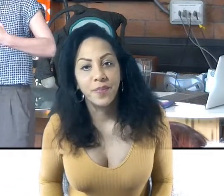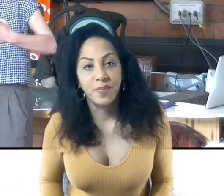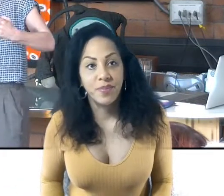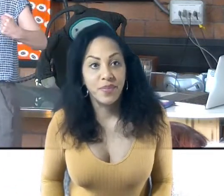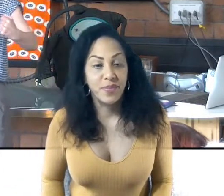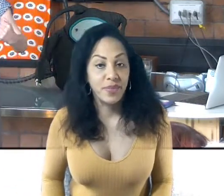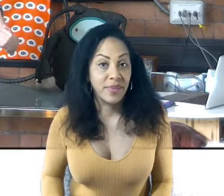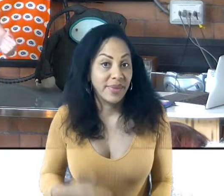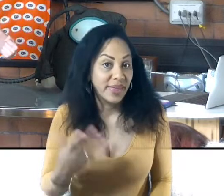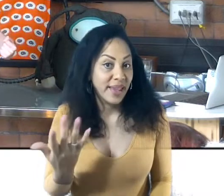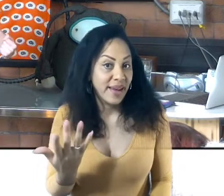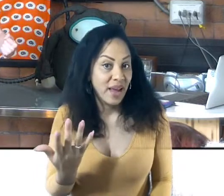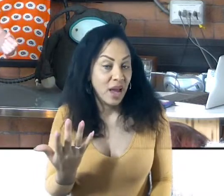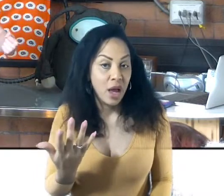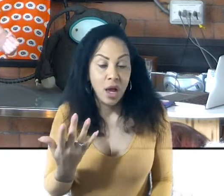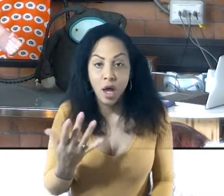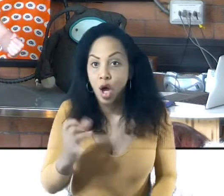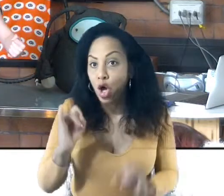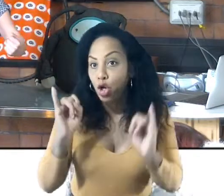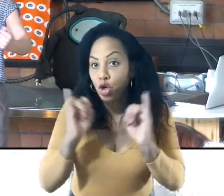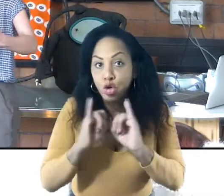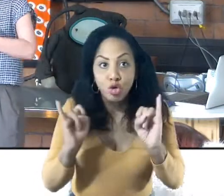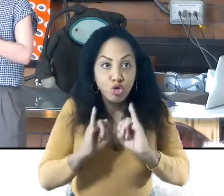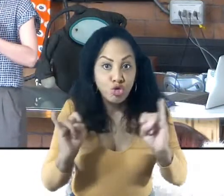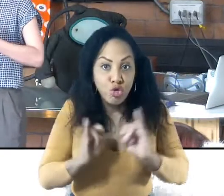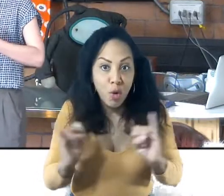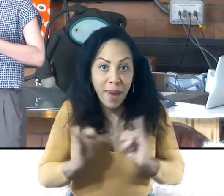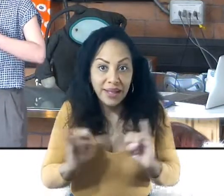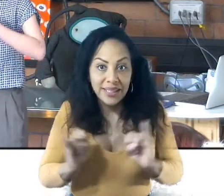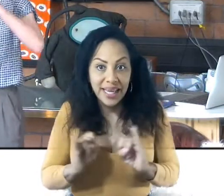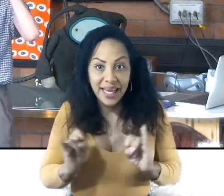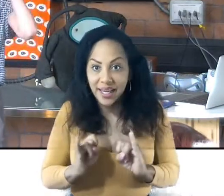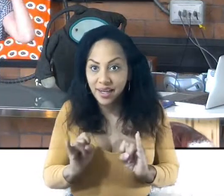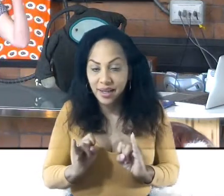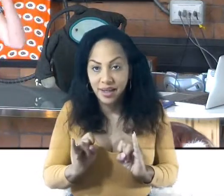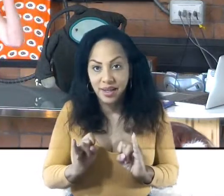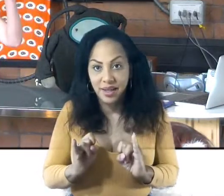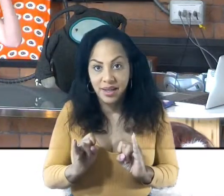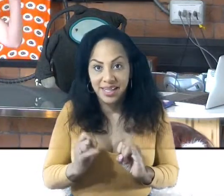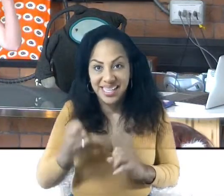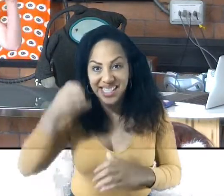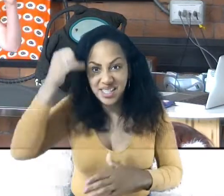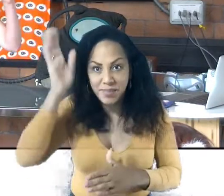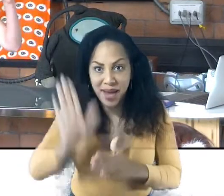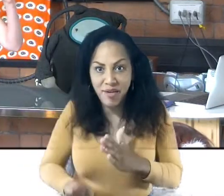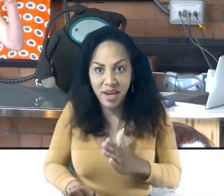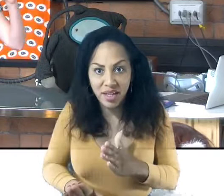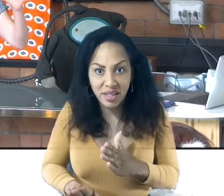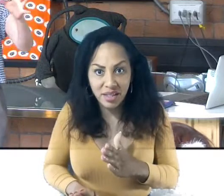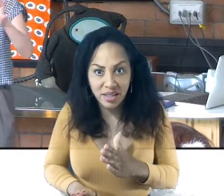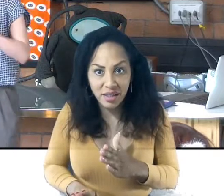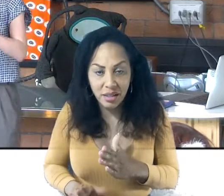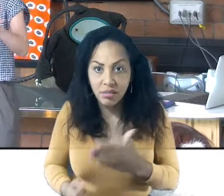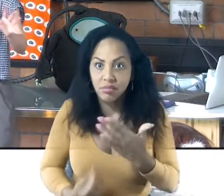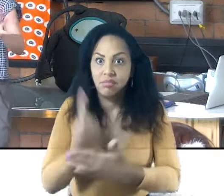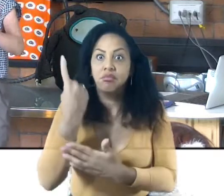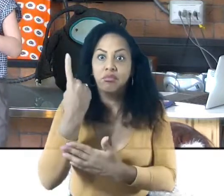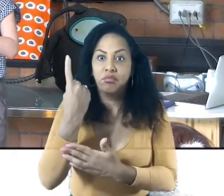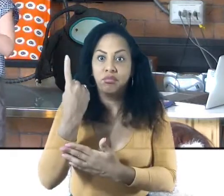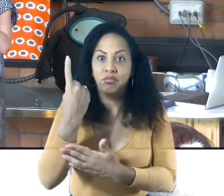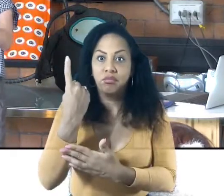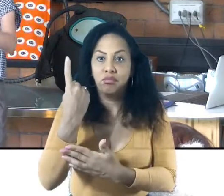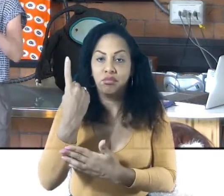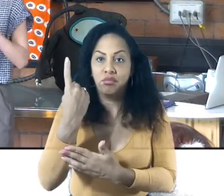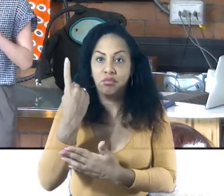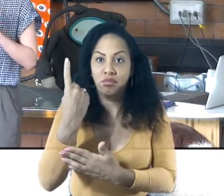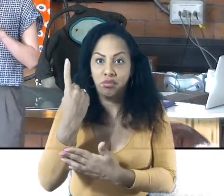traumatic experience can do that same thing. So you're in one place, but still suddenly everything looks different. So that's the